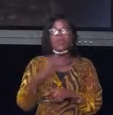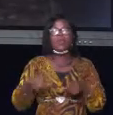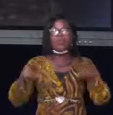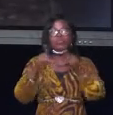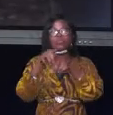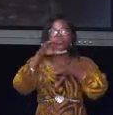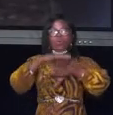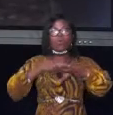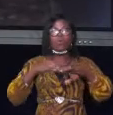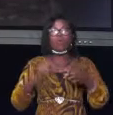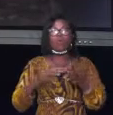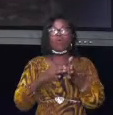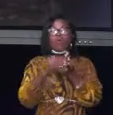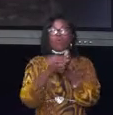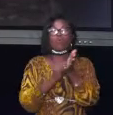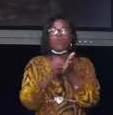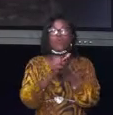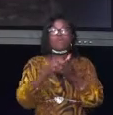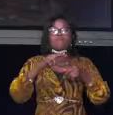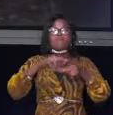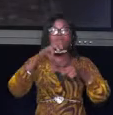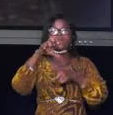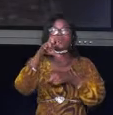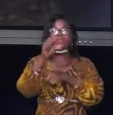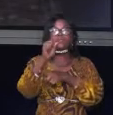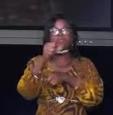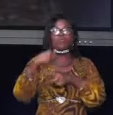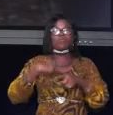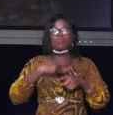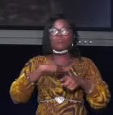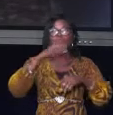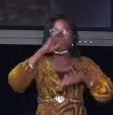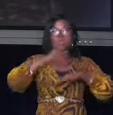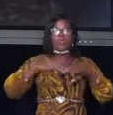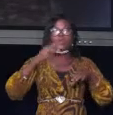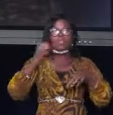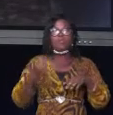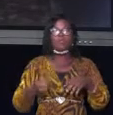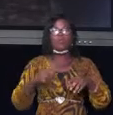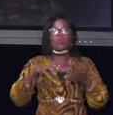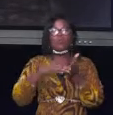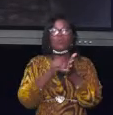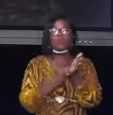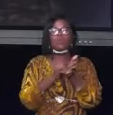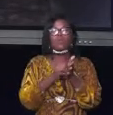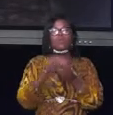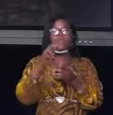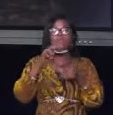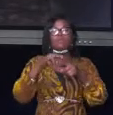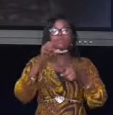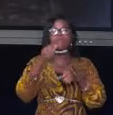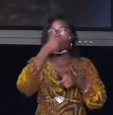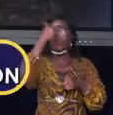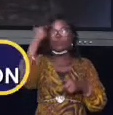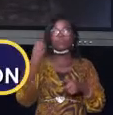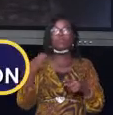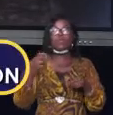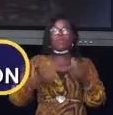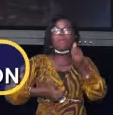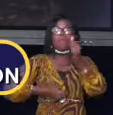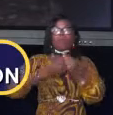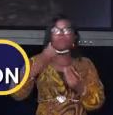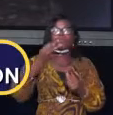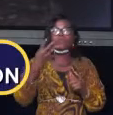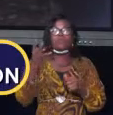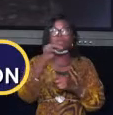Regular verbs are also called weak verbs. We call them weak verbs because most of them form their